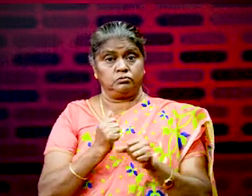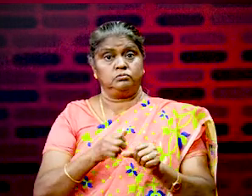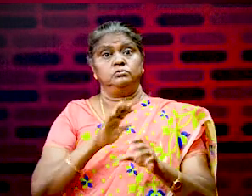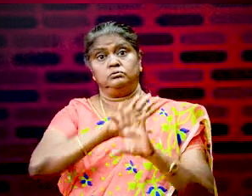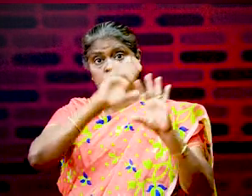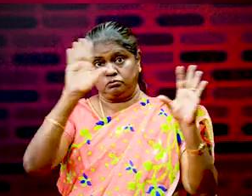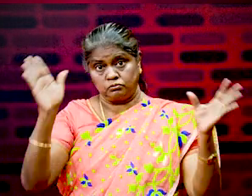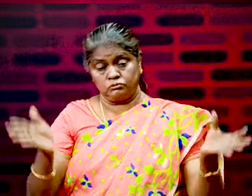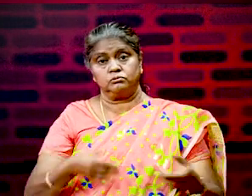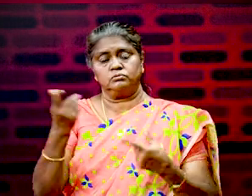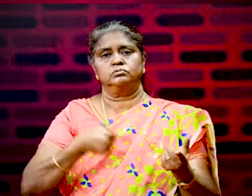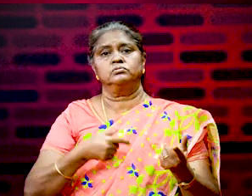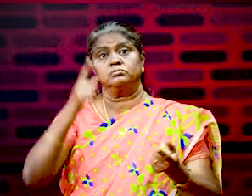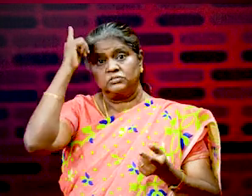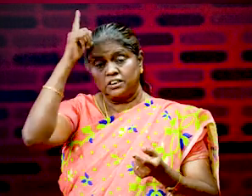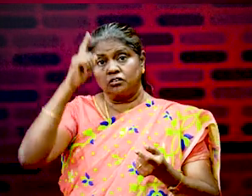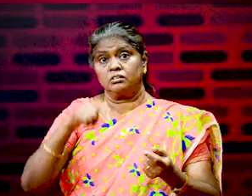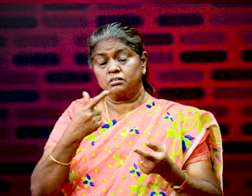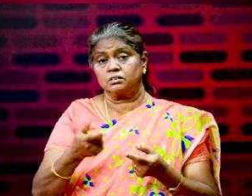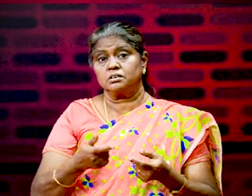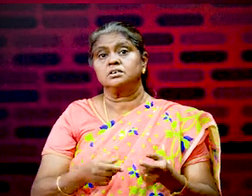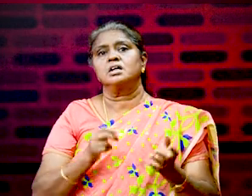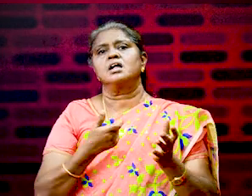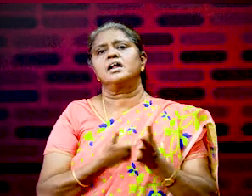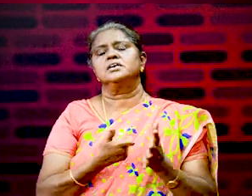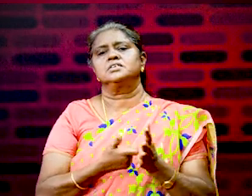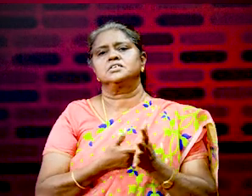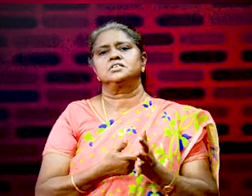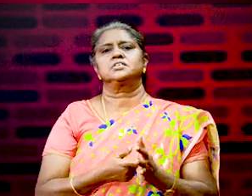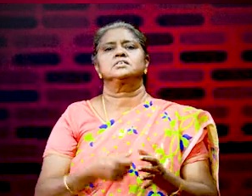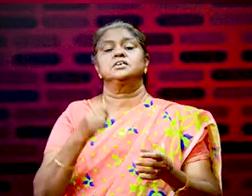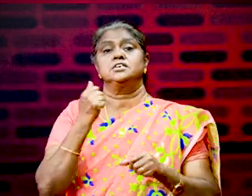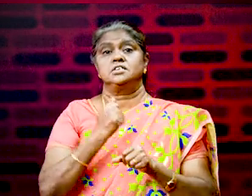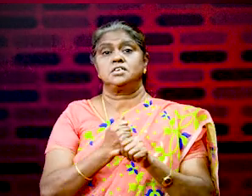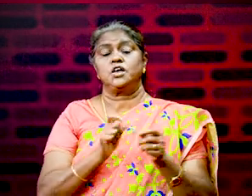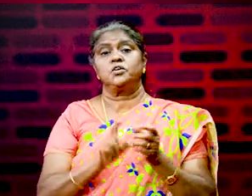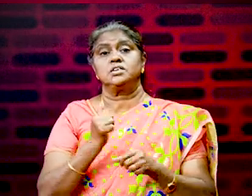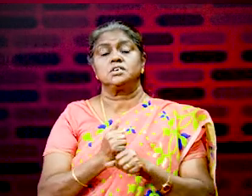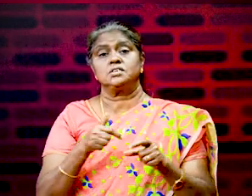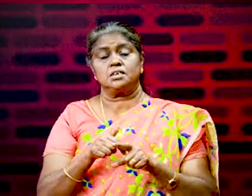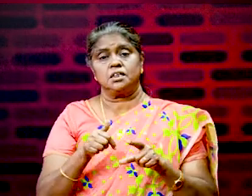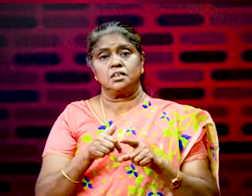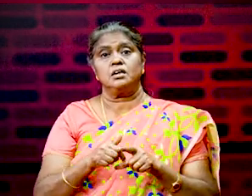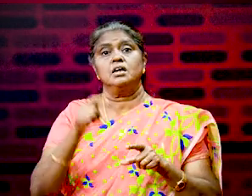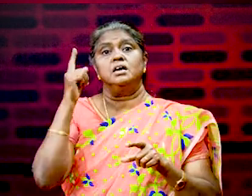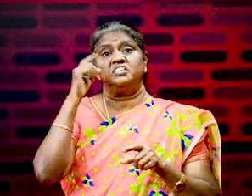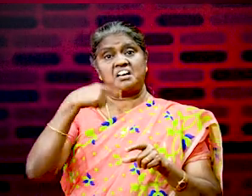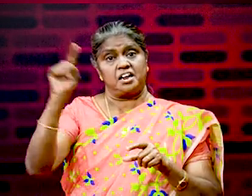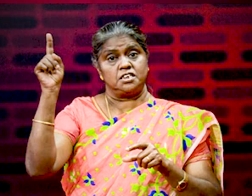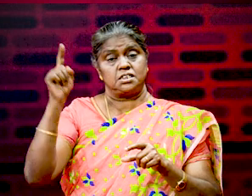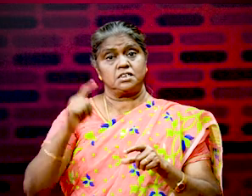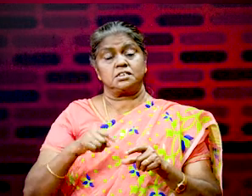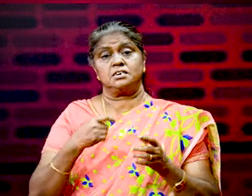a righteous judge. That righteous judge will give you his judgment, which will be